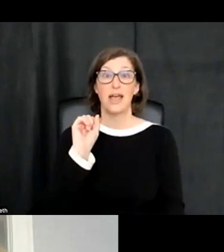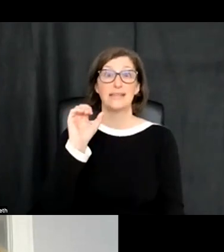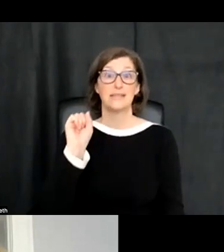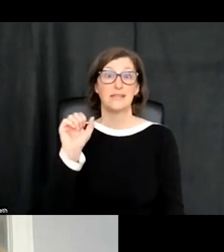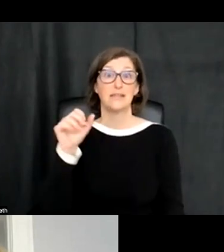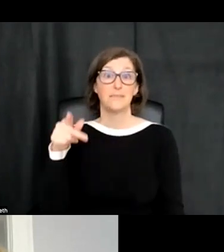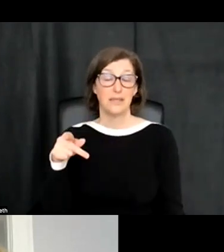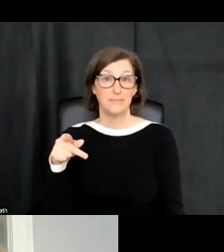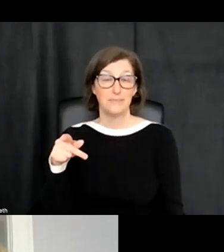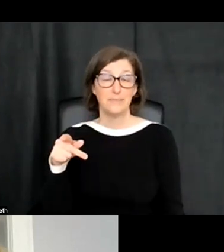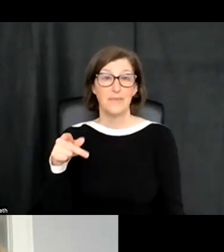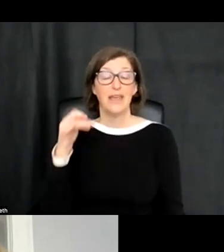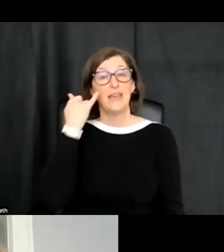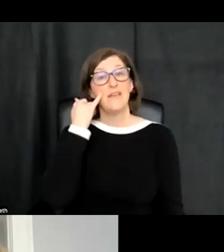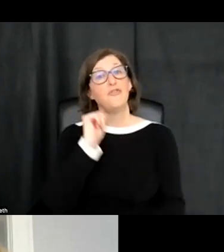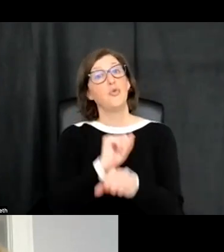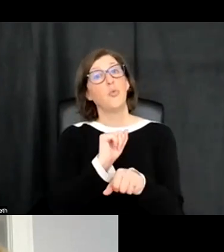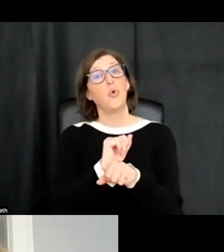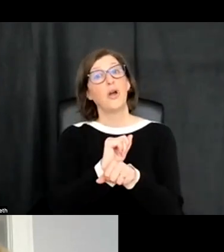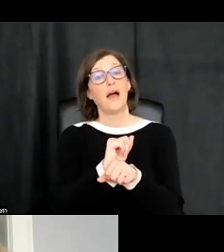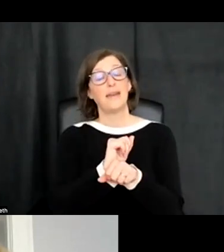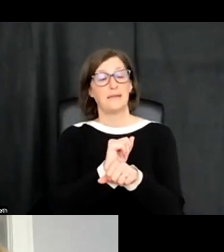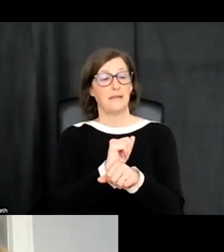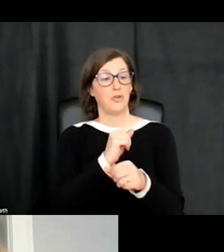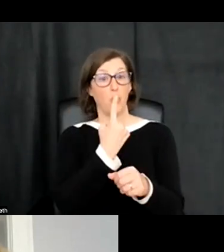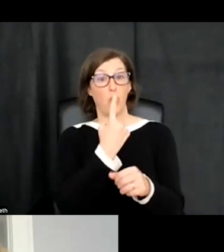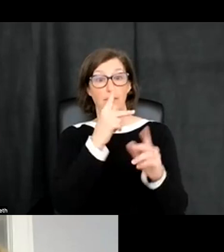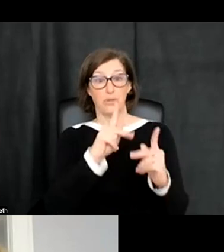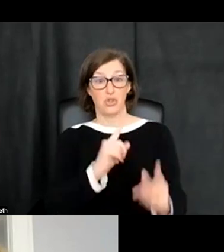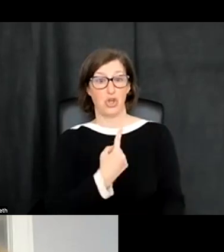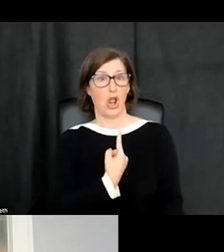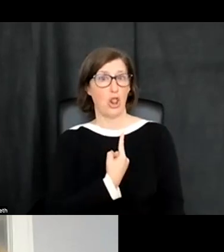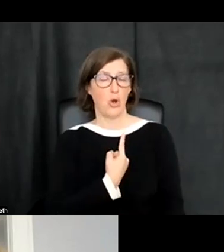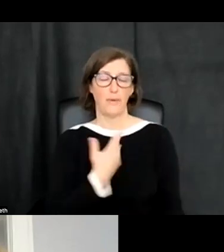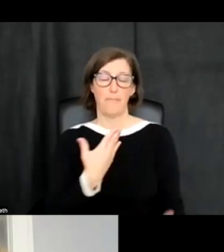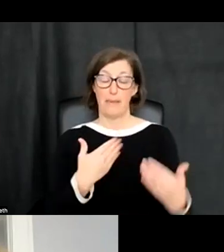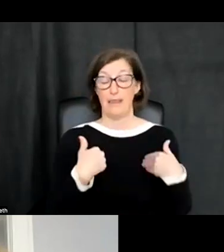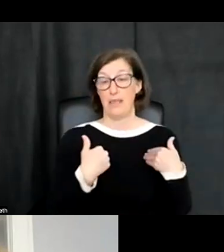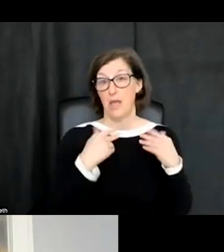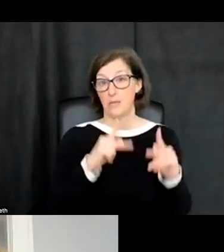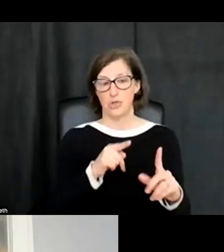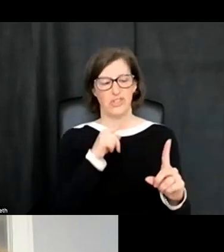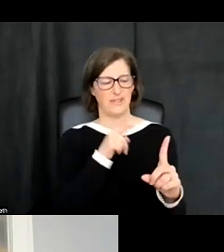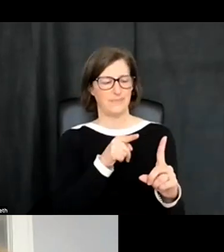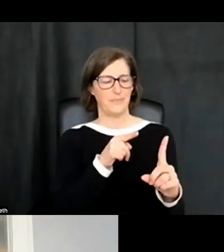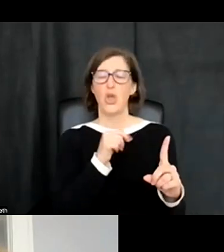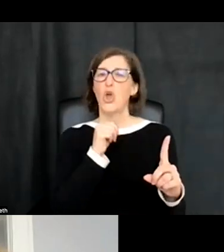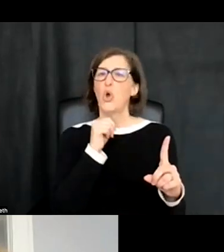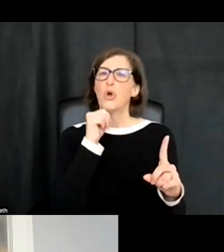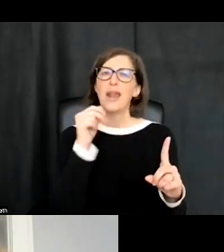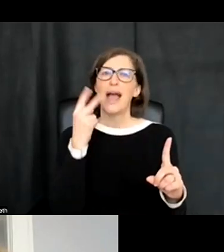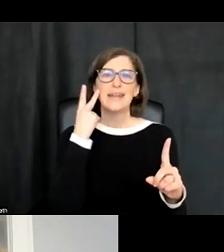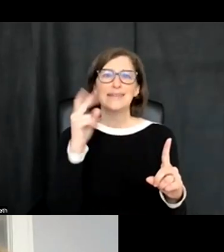that, because if we work on the individual alone, who can be the young person, we're not going to see